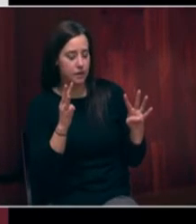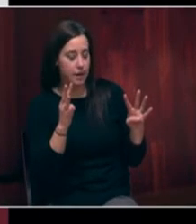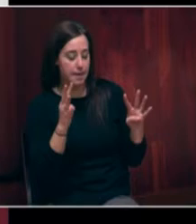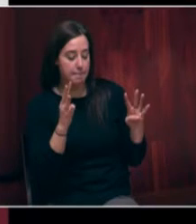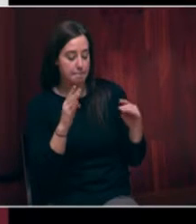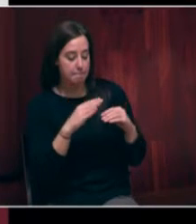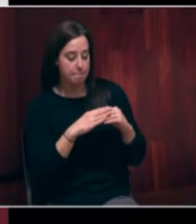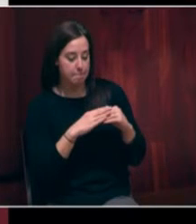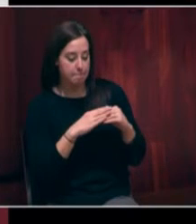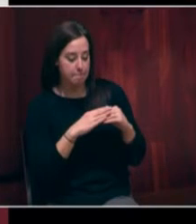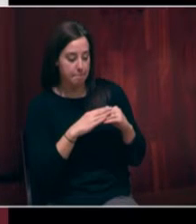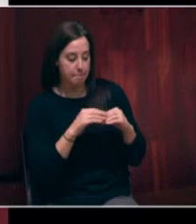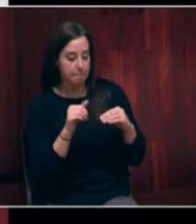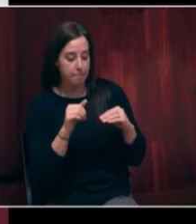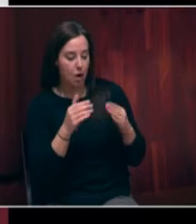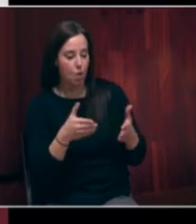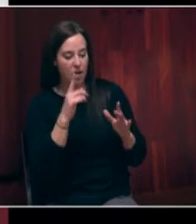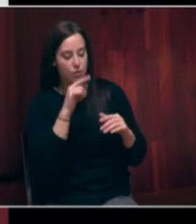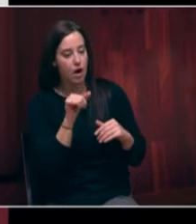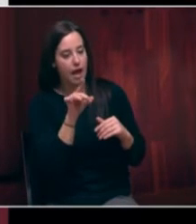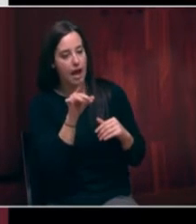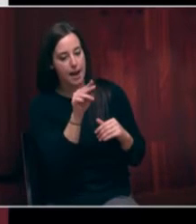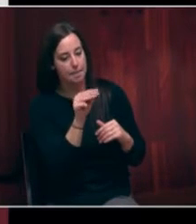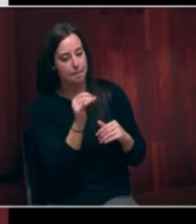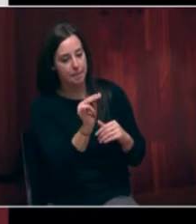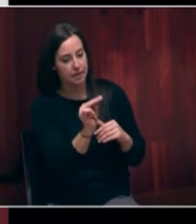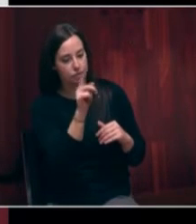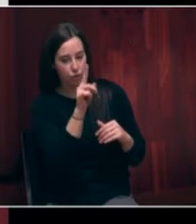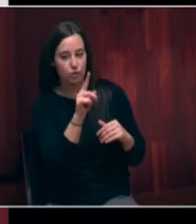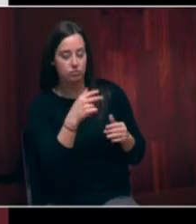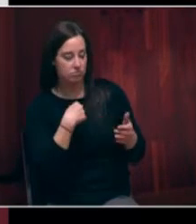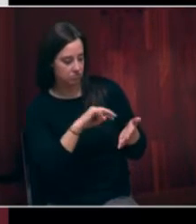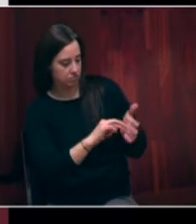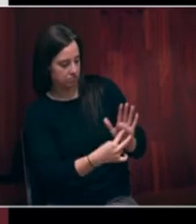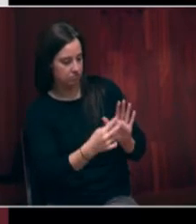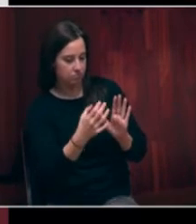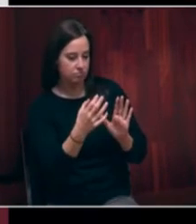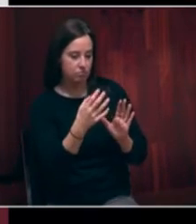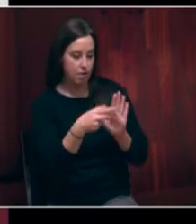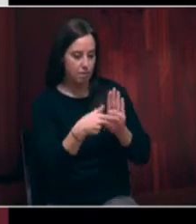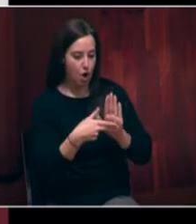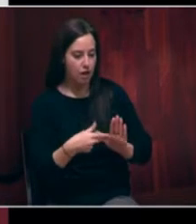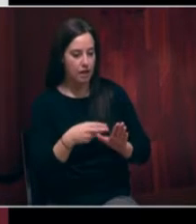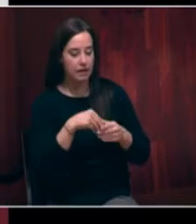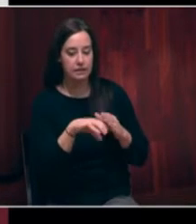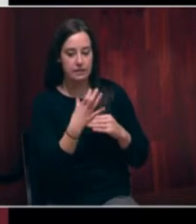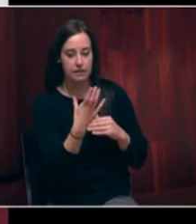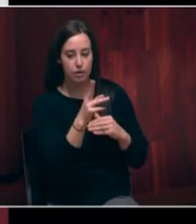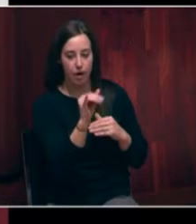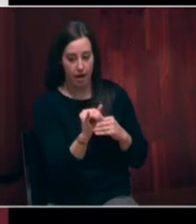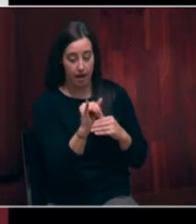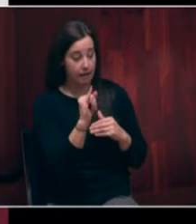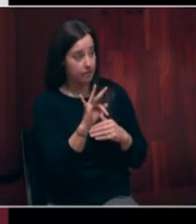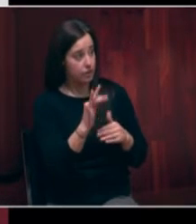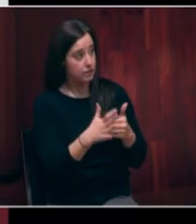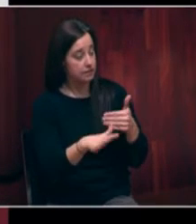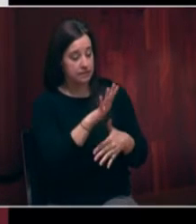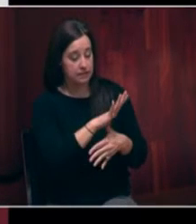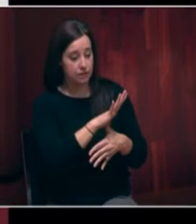there's an administrative way to still meet the intent of marking within the CUI program. Basically, that if your senior agency official